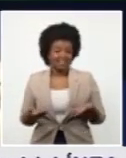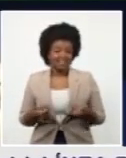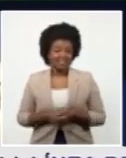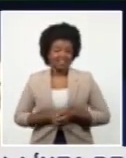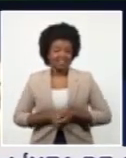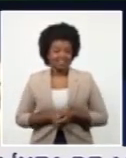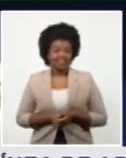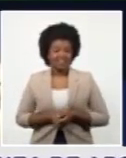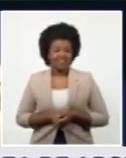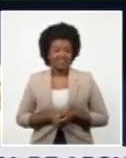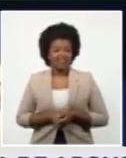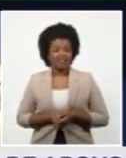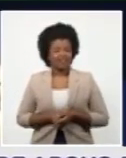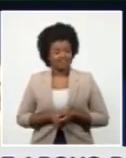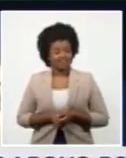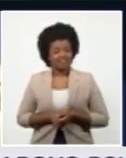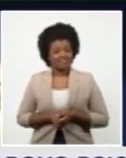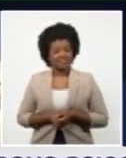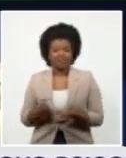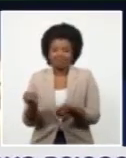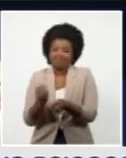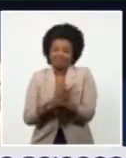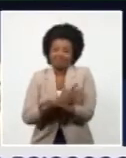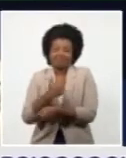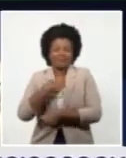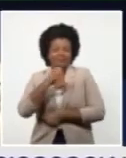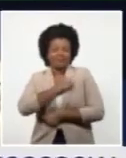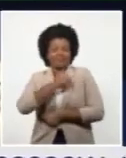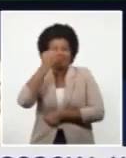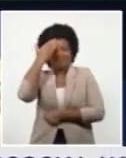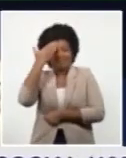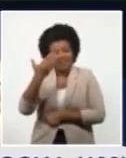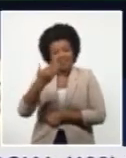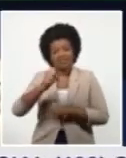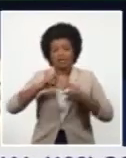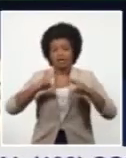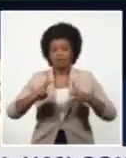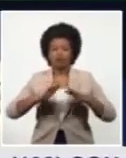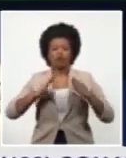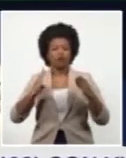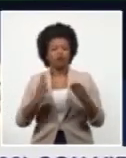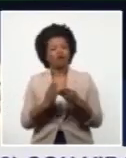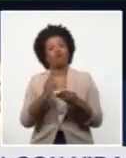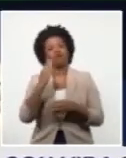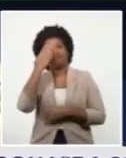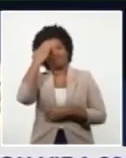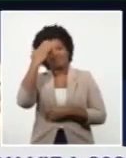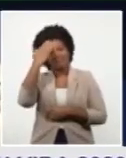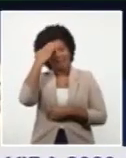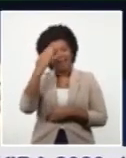Duran. Only a special person can inspire the creation of a puppet for children."